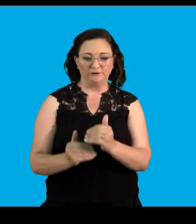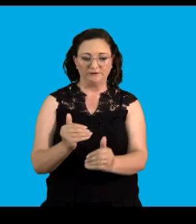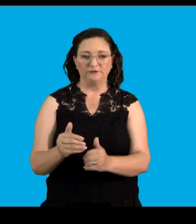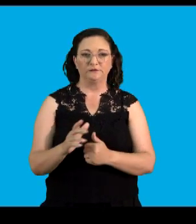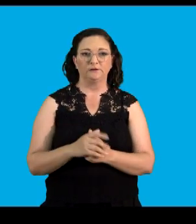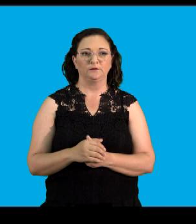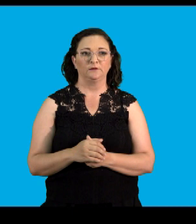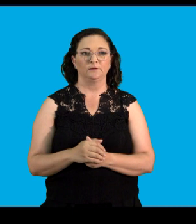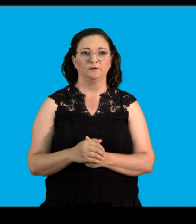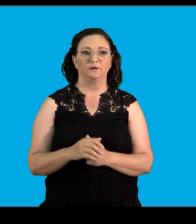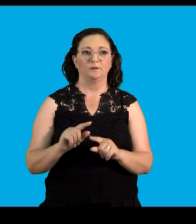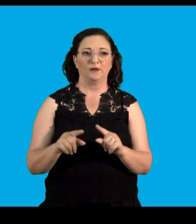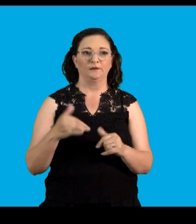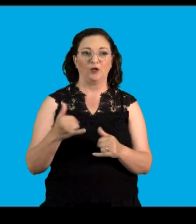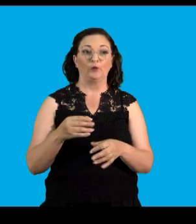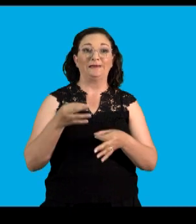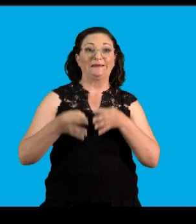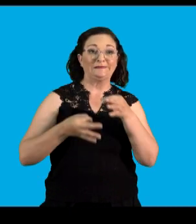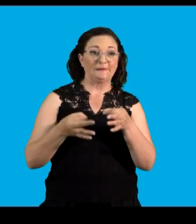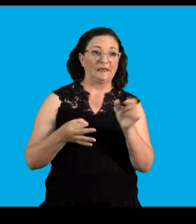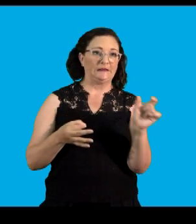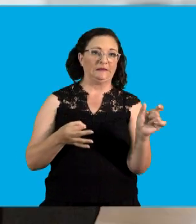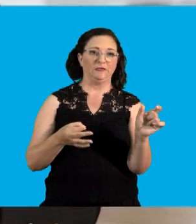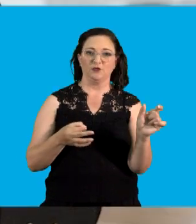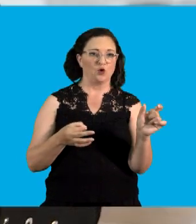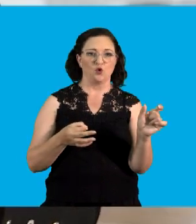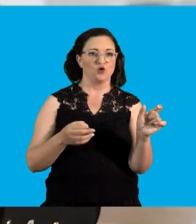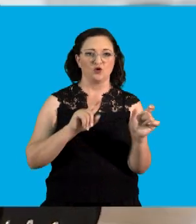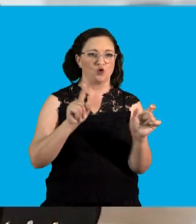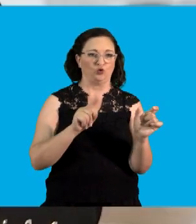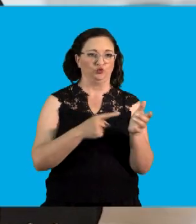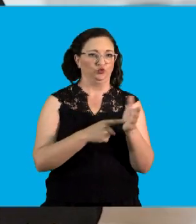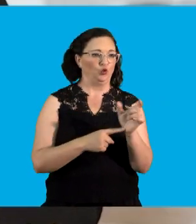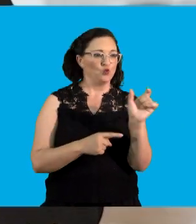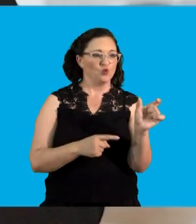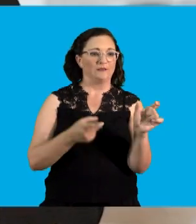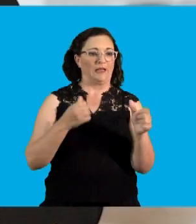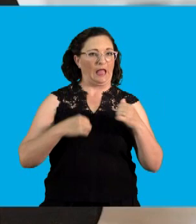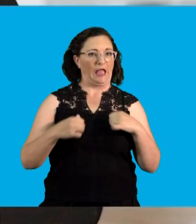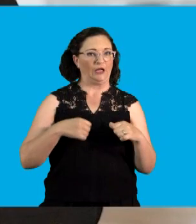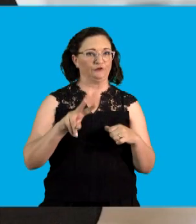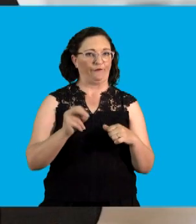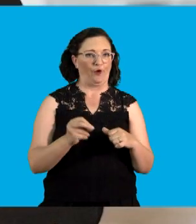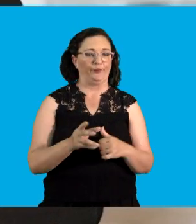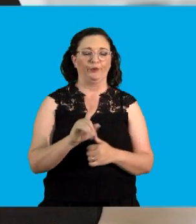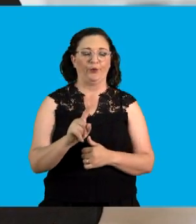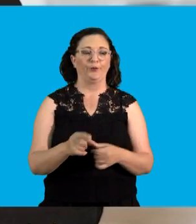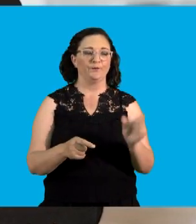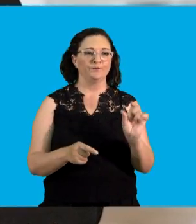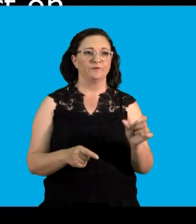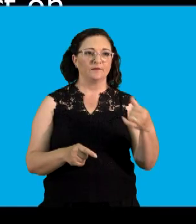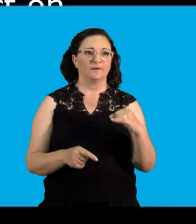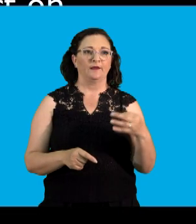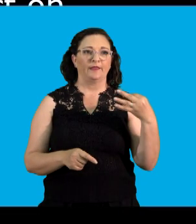procedure. You don't write the word again, explain. The action verbs must not show. And then moving on, the third question, this is